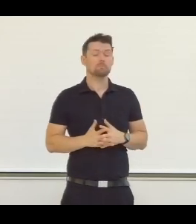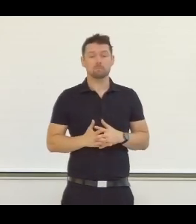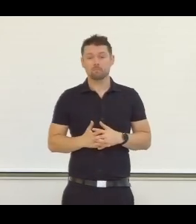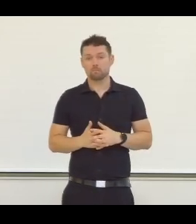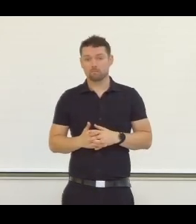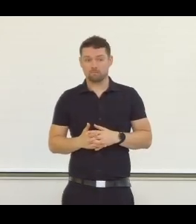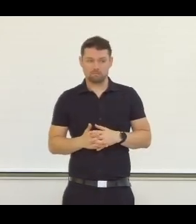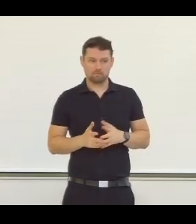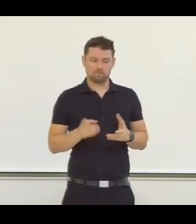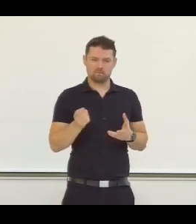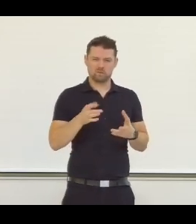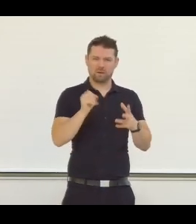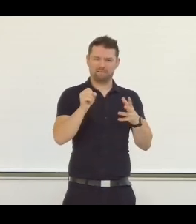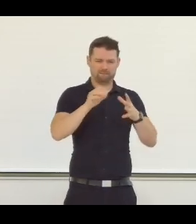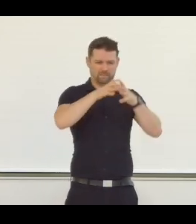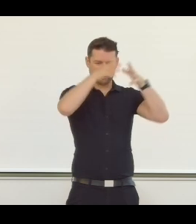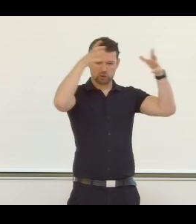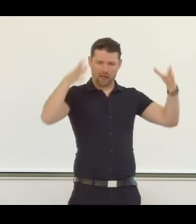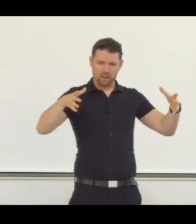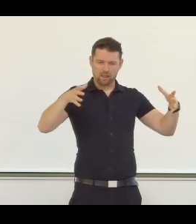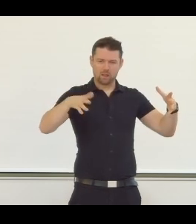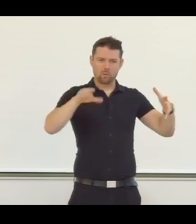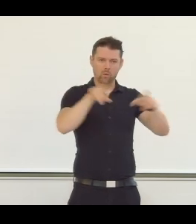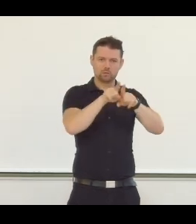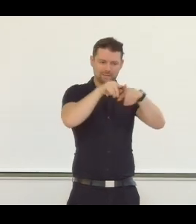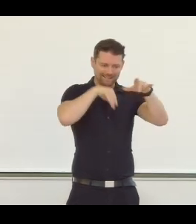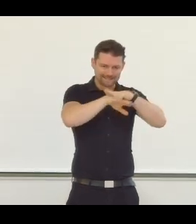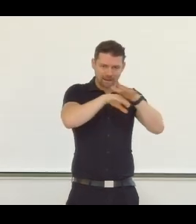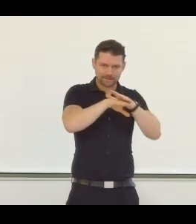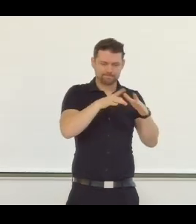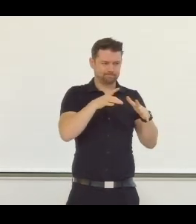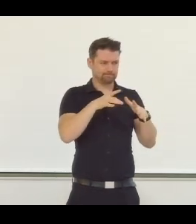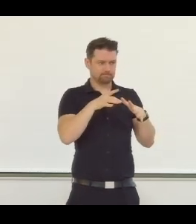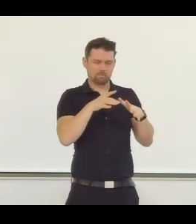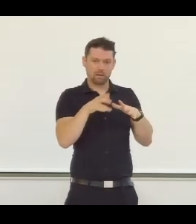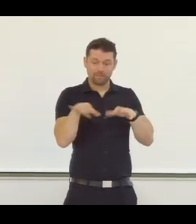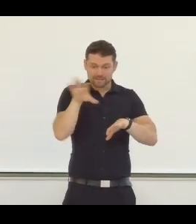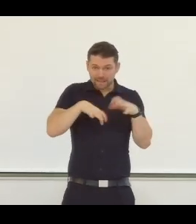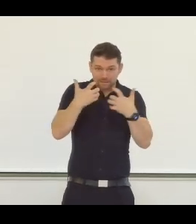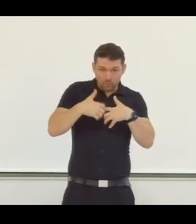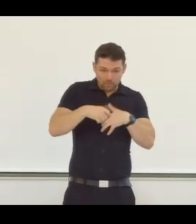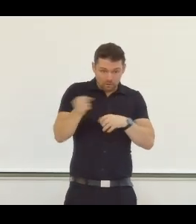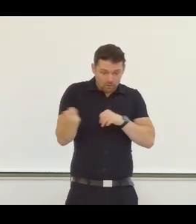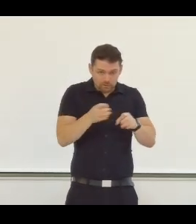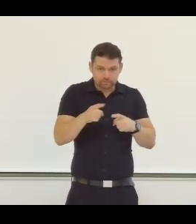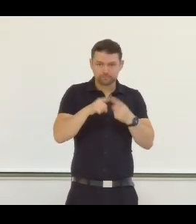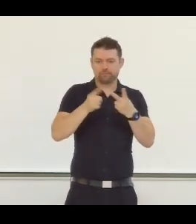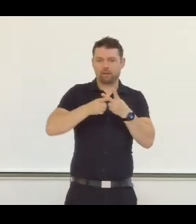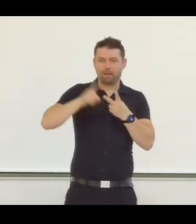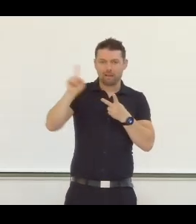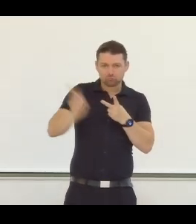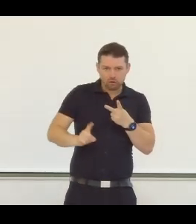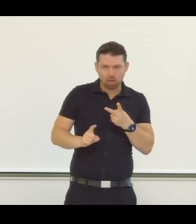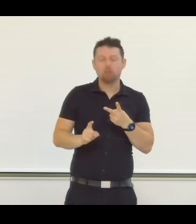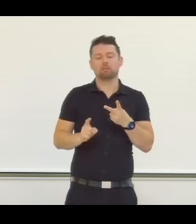so the outer shell, but also the insides, the racks insides, and the scientific equipment, and the electrics